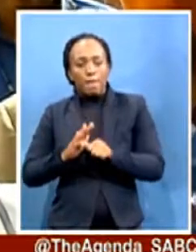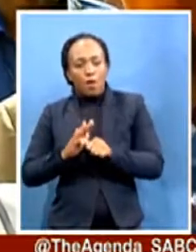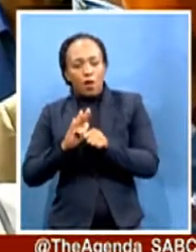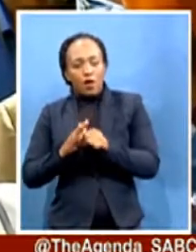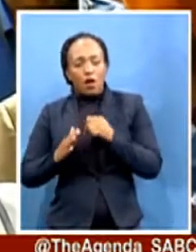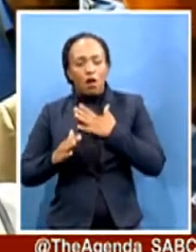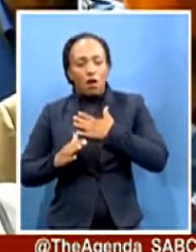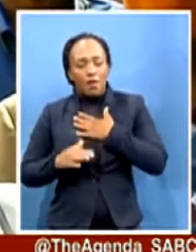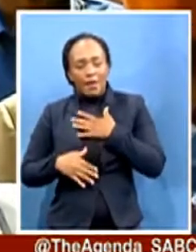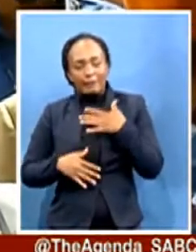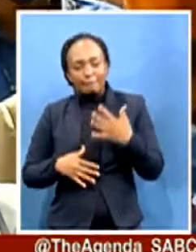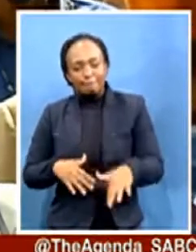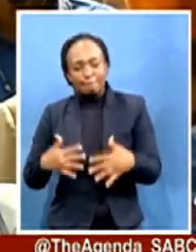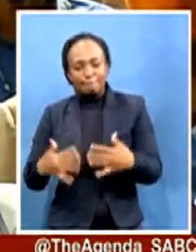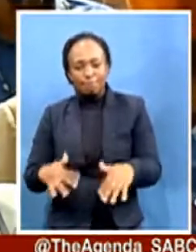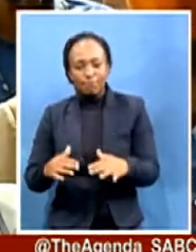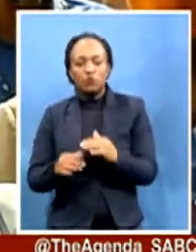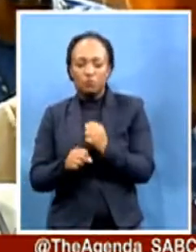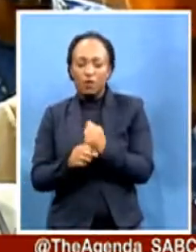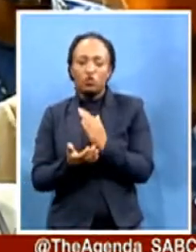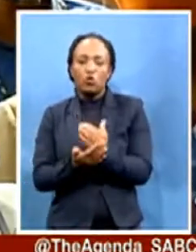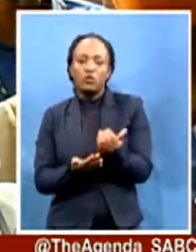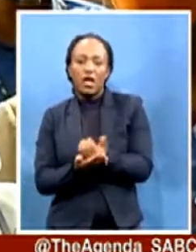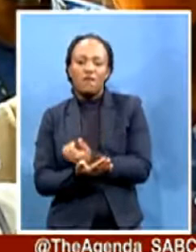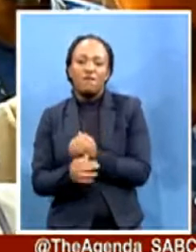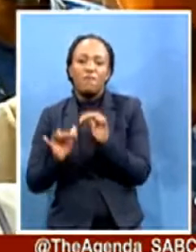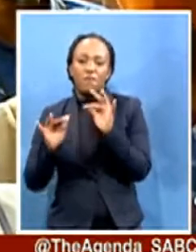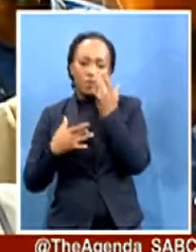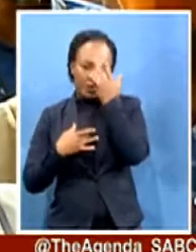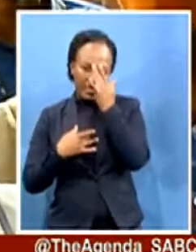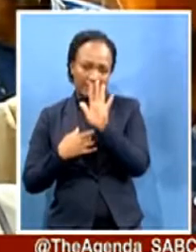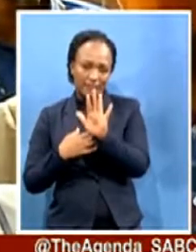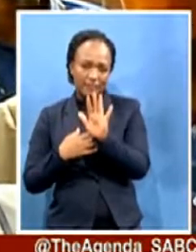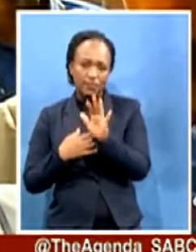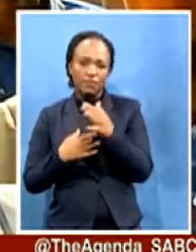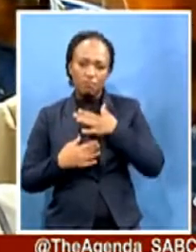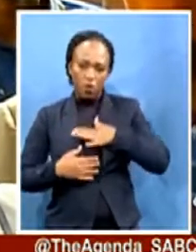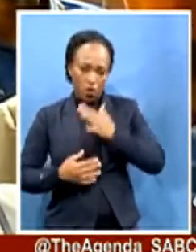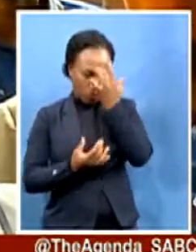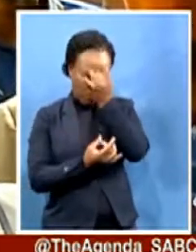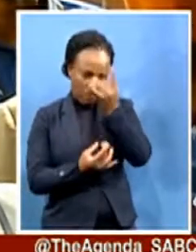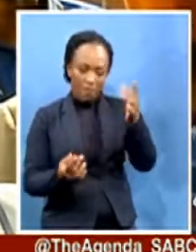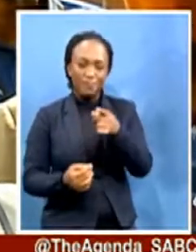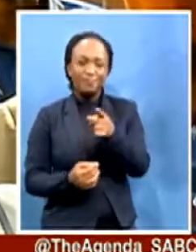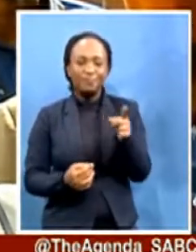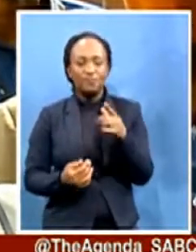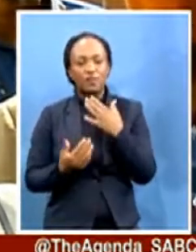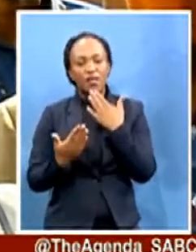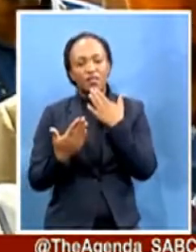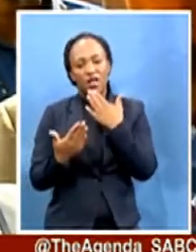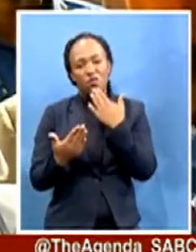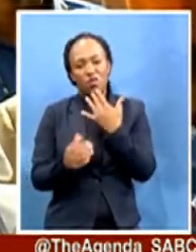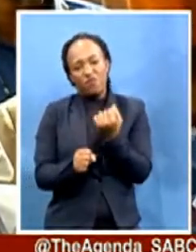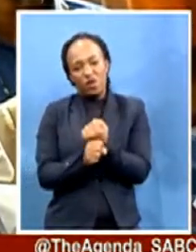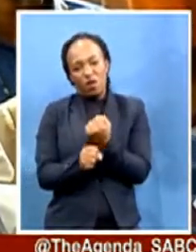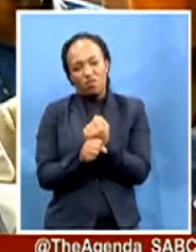the patient. So I want you to know as well that we do appreciate the work you do. The chair of the